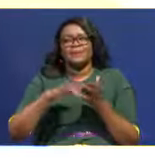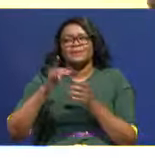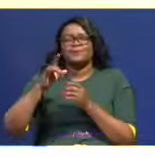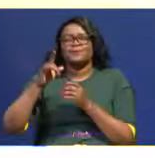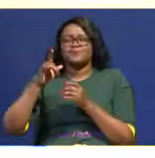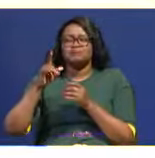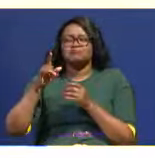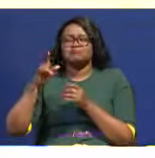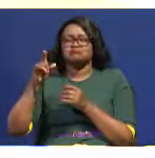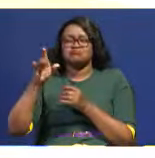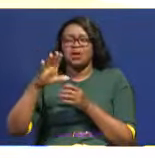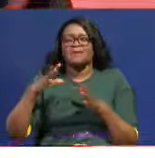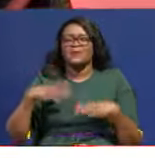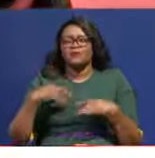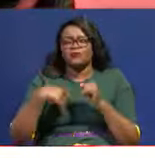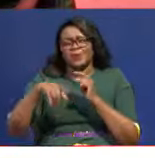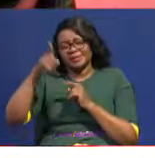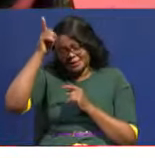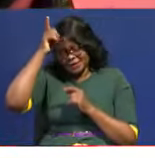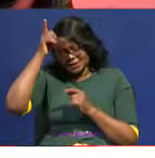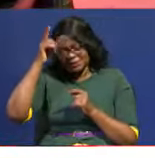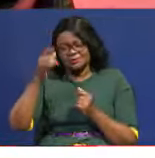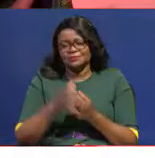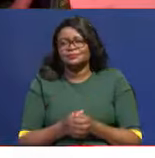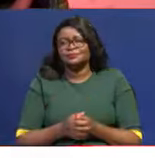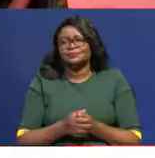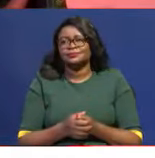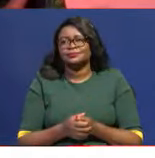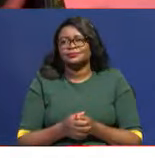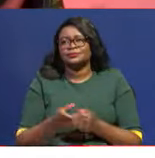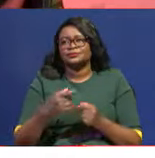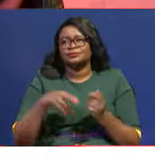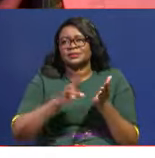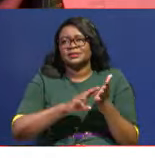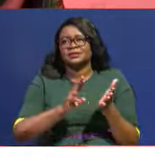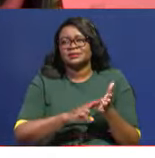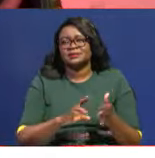and underserved communities, from signing up.